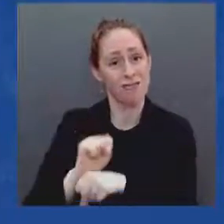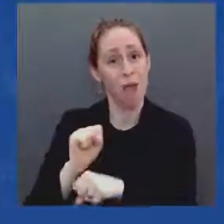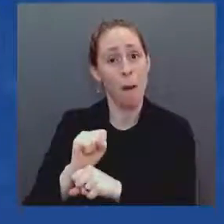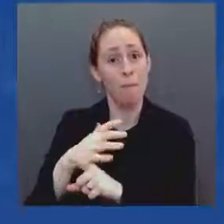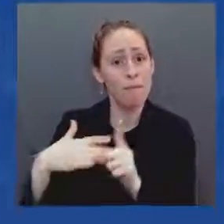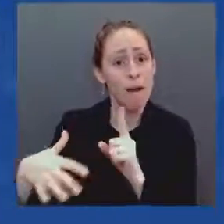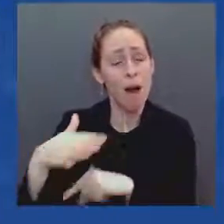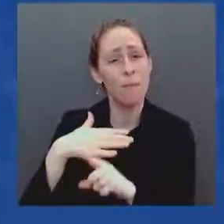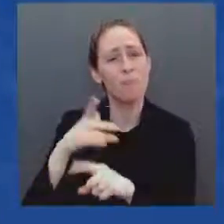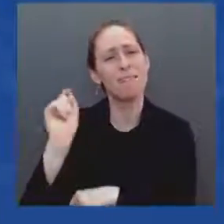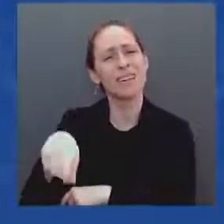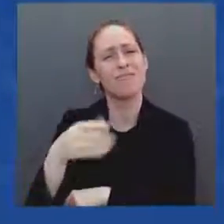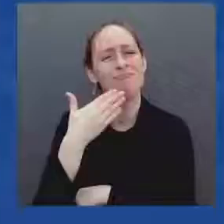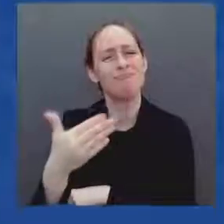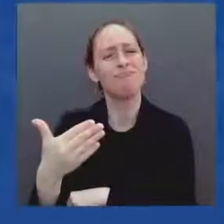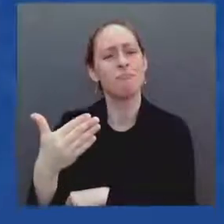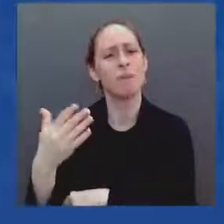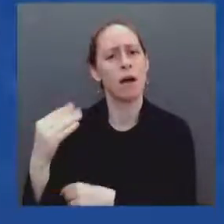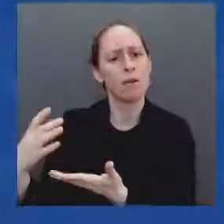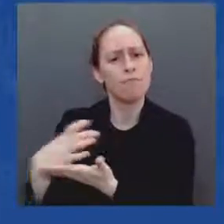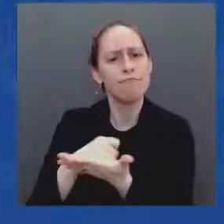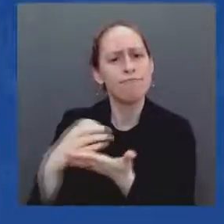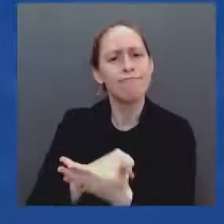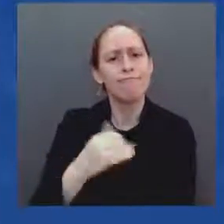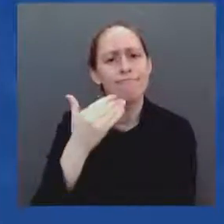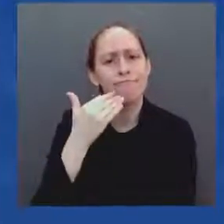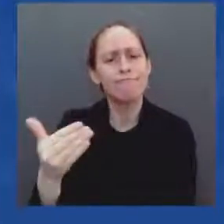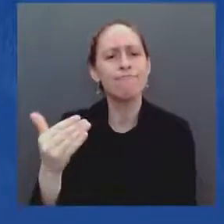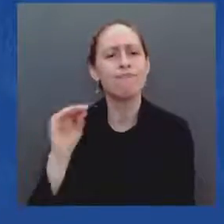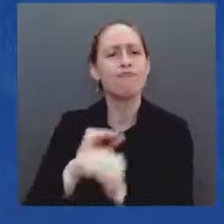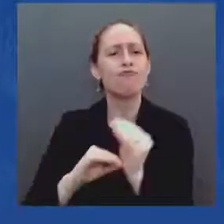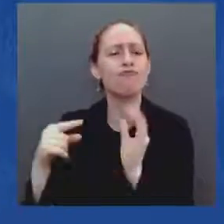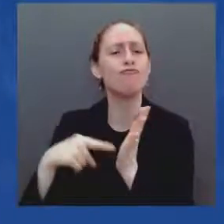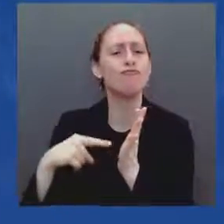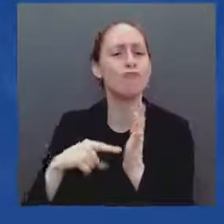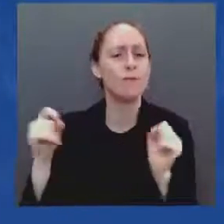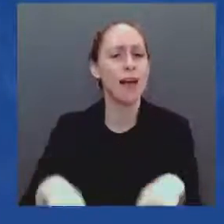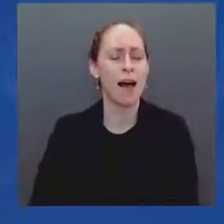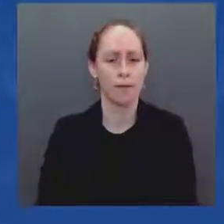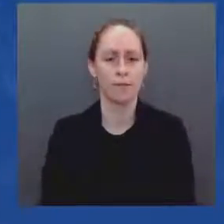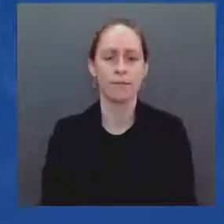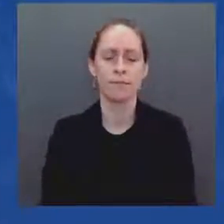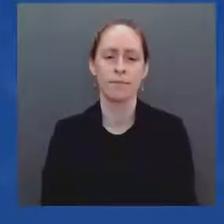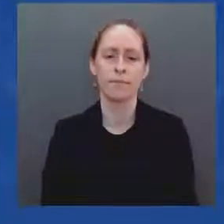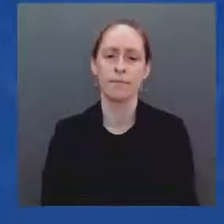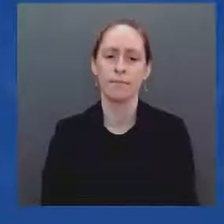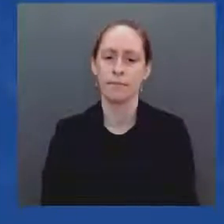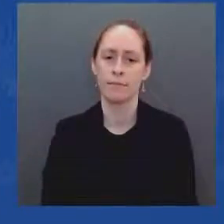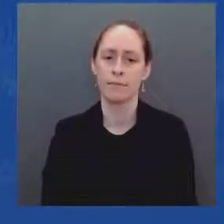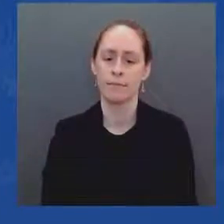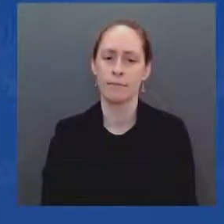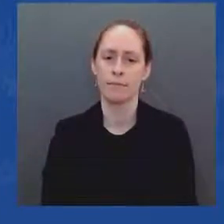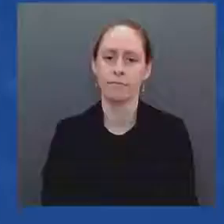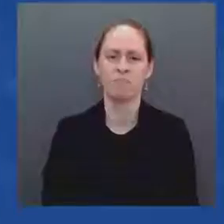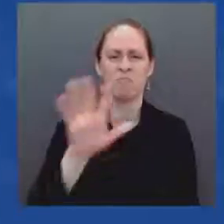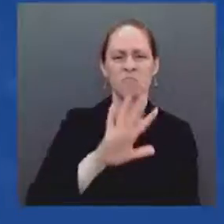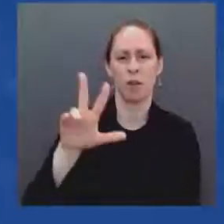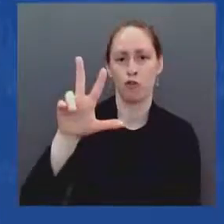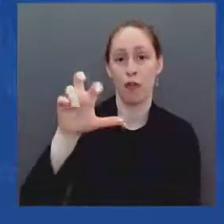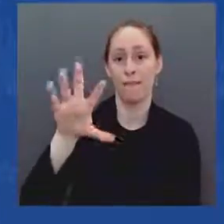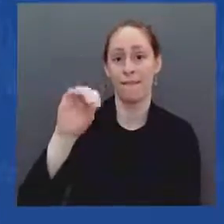Plan, there was a major part was $350 billion to allocate to your states and local